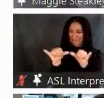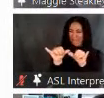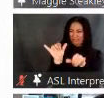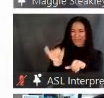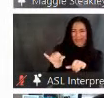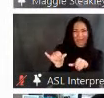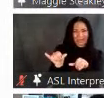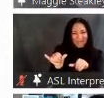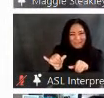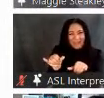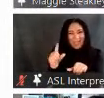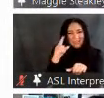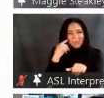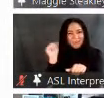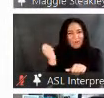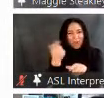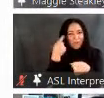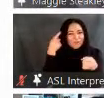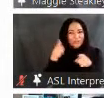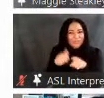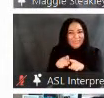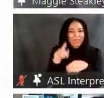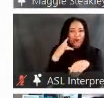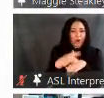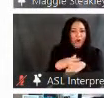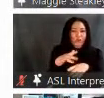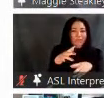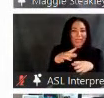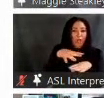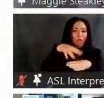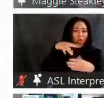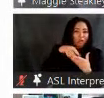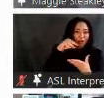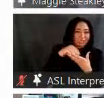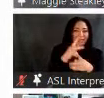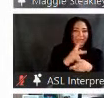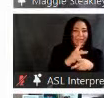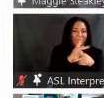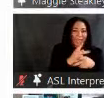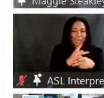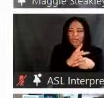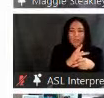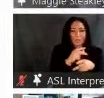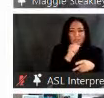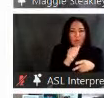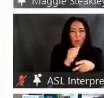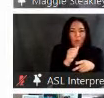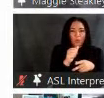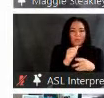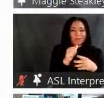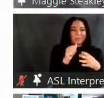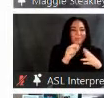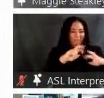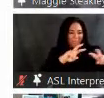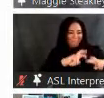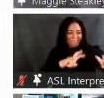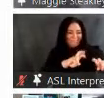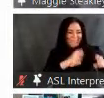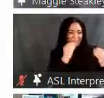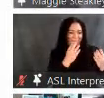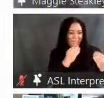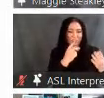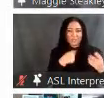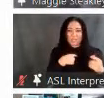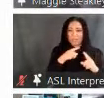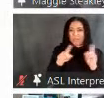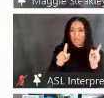And I think we can all agree that in the early learning and care space, we don't do a good job of looking at the data, but looking at the other side of the data to